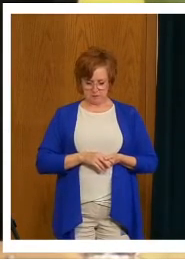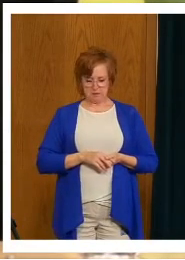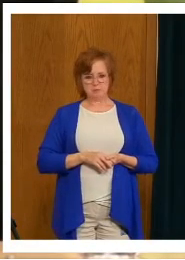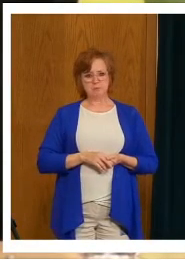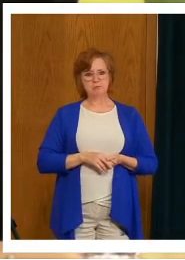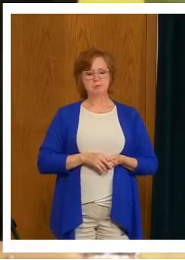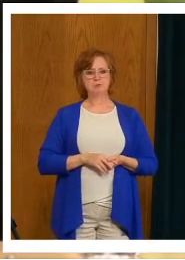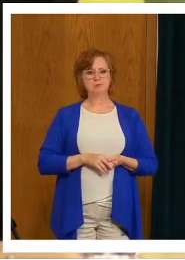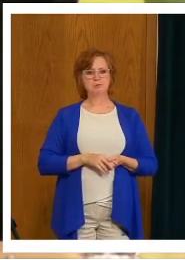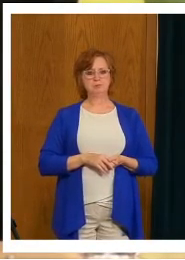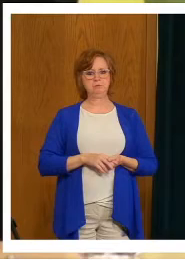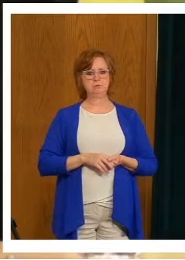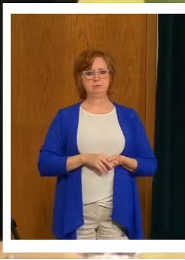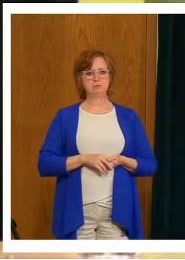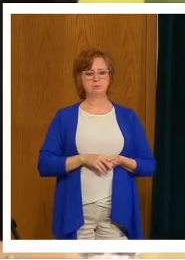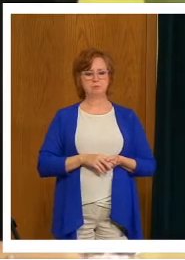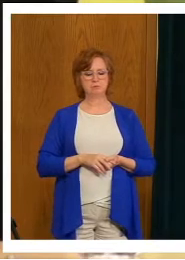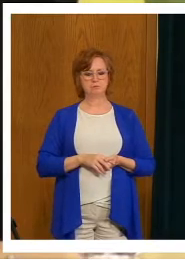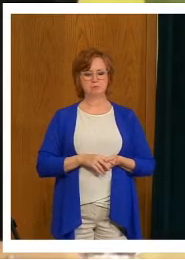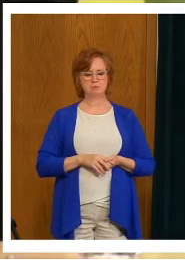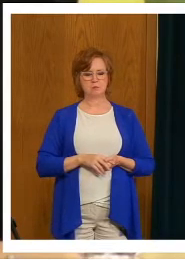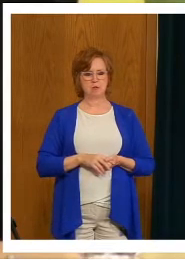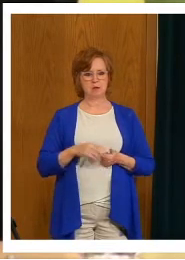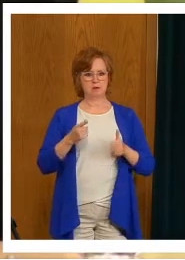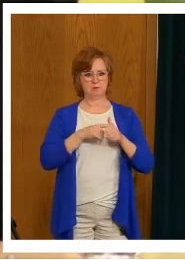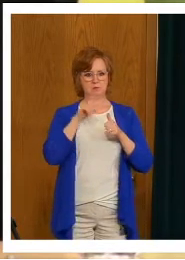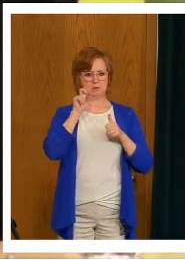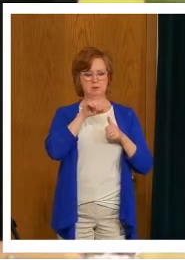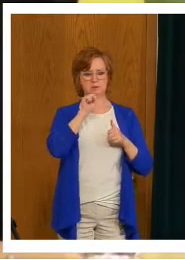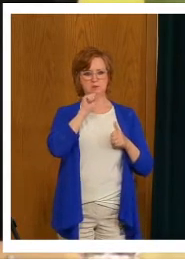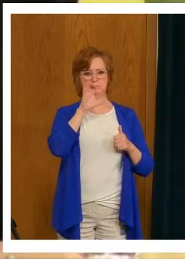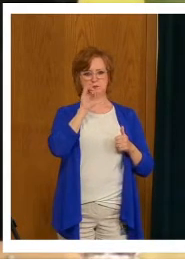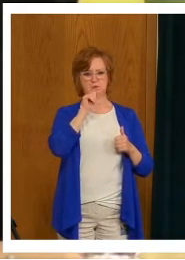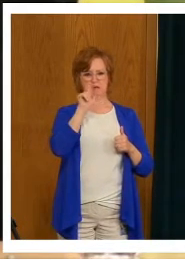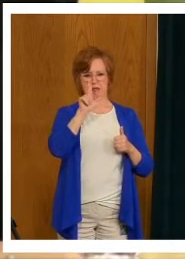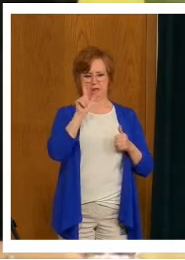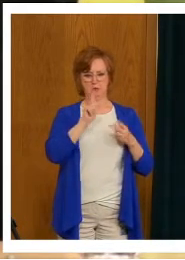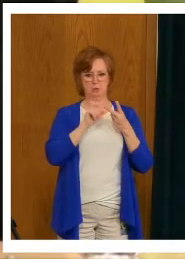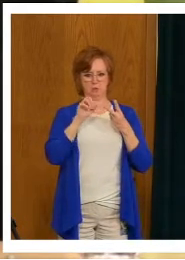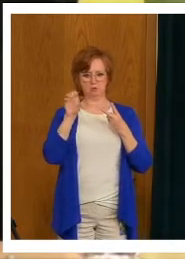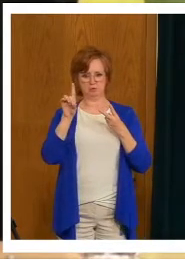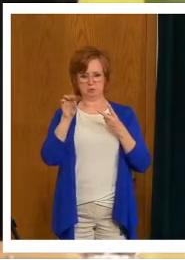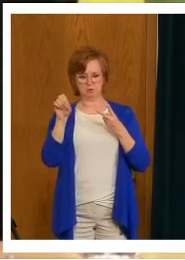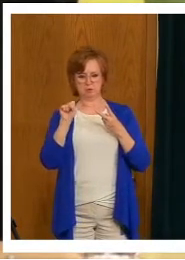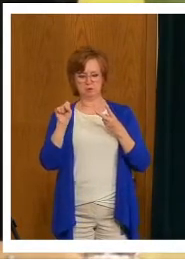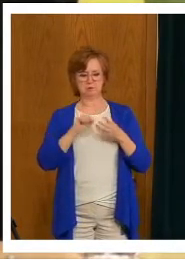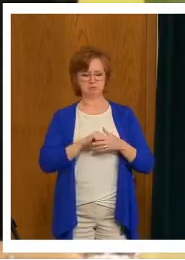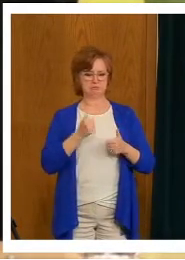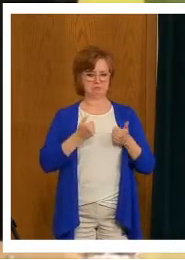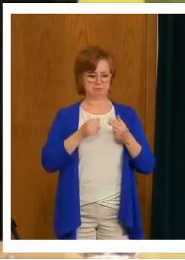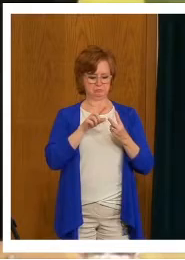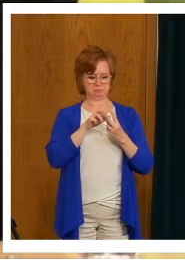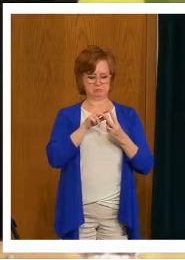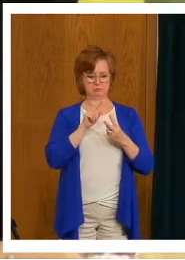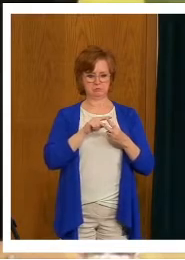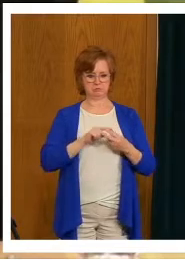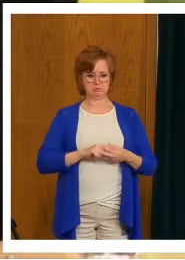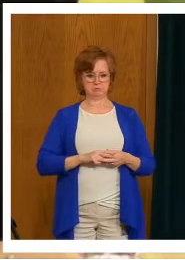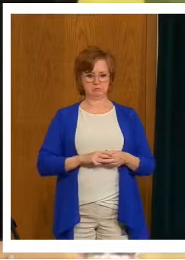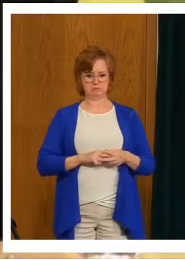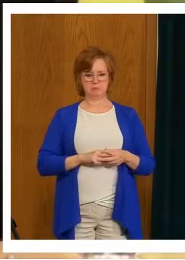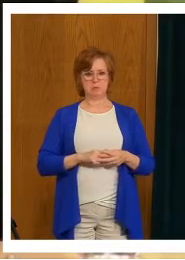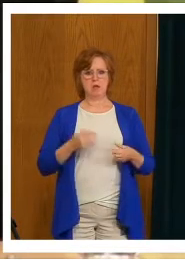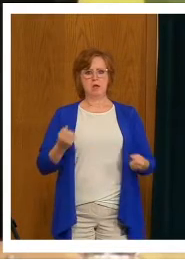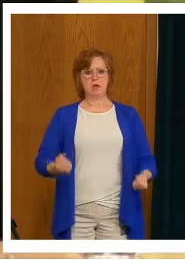My first question is probably best posed to Mr. Livingstone or Dr. Shahab. What is Saskatchewan's current